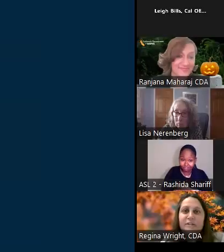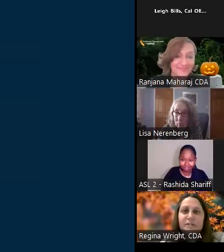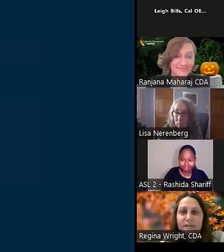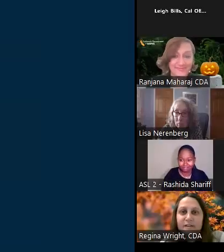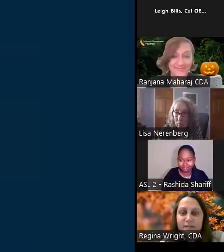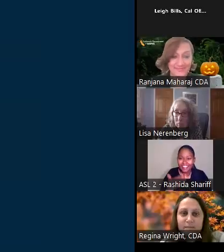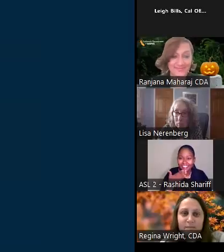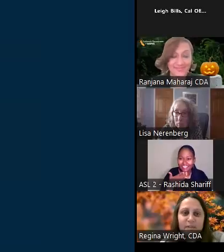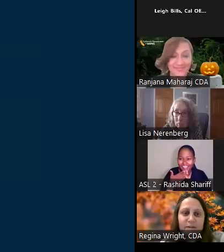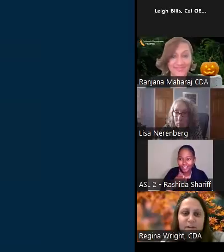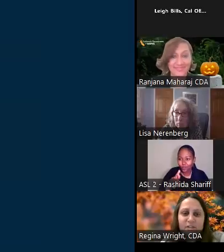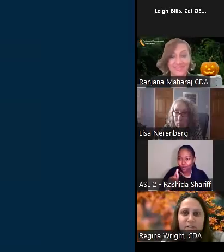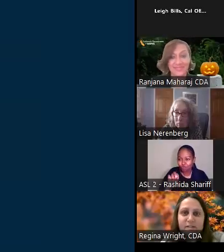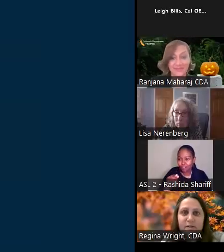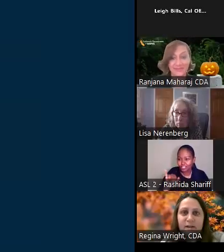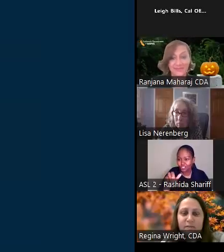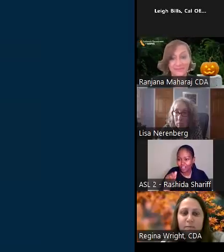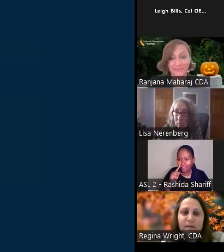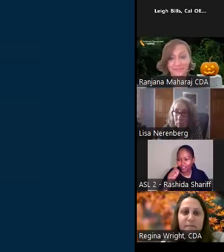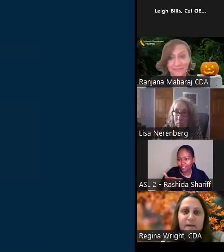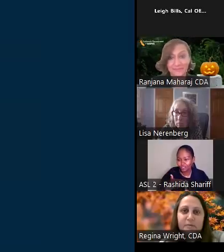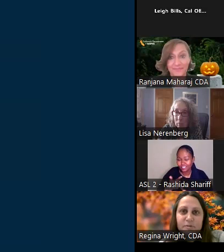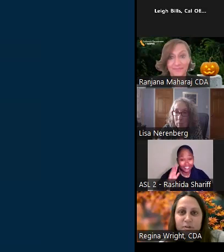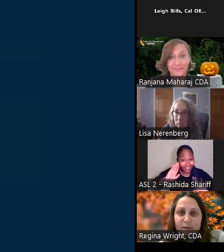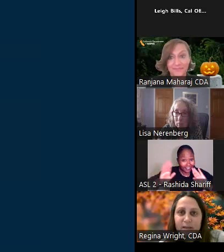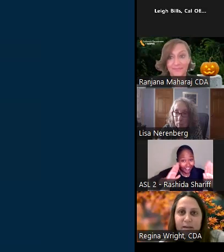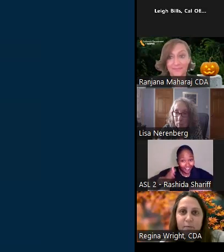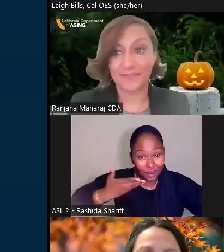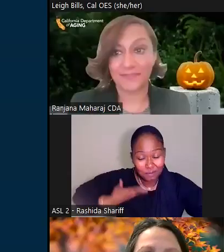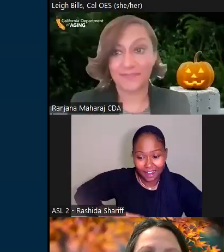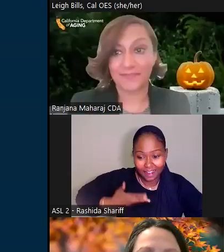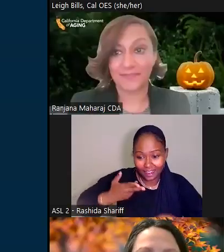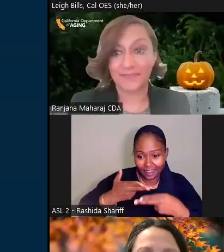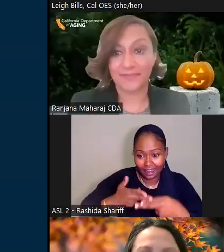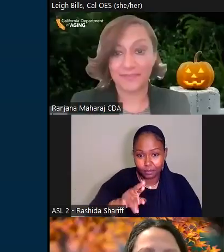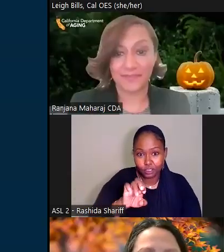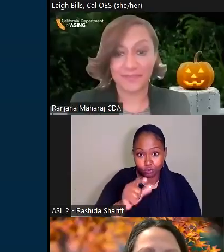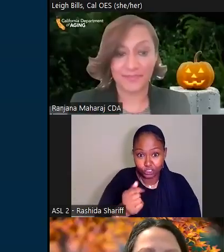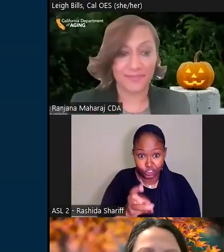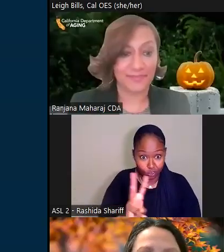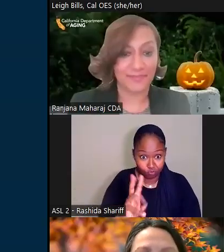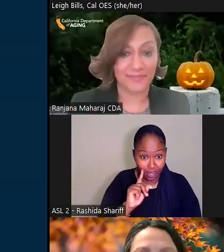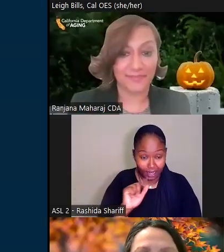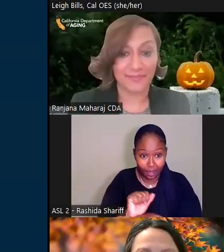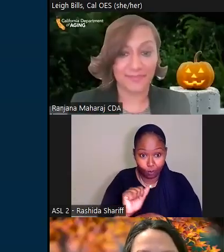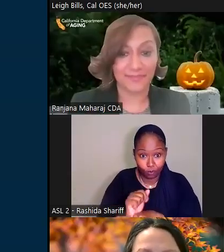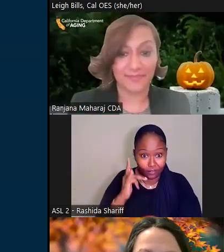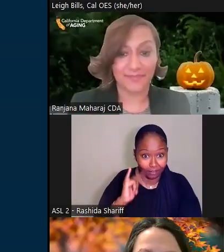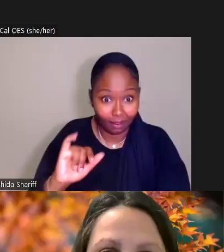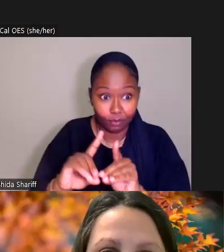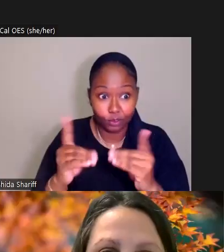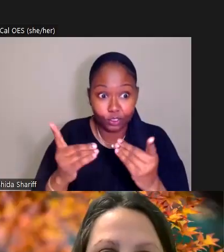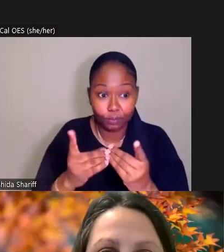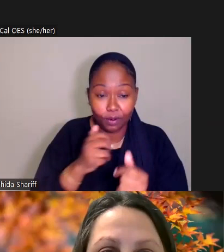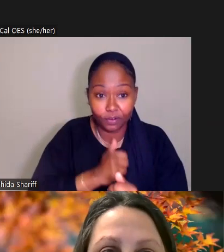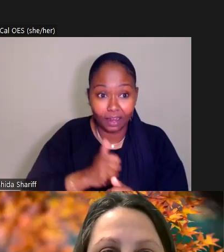Thank you, Ranjana, for the introduction. So hi, everyone. My name is Regina Wright, and I work for the California Department of Aging as the State